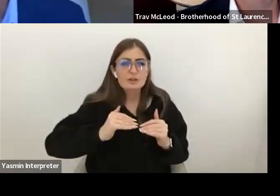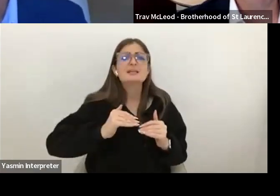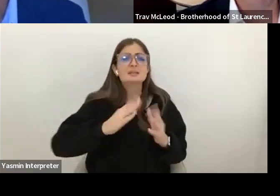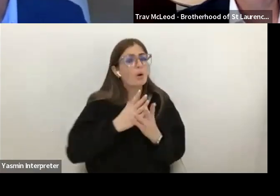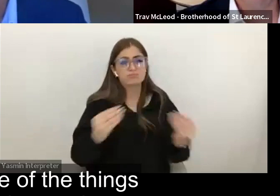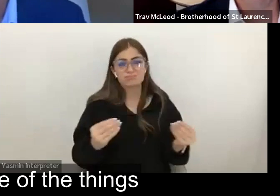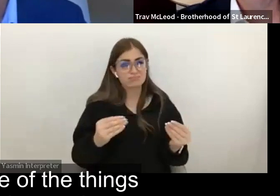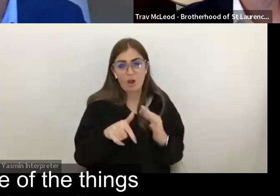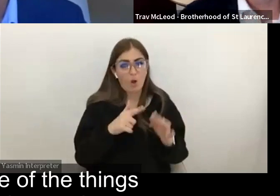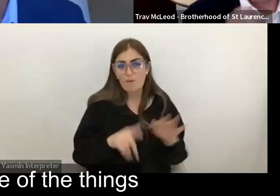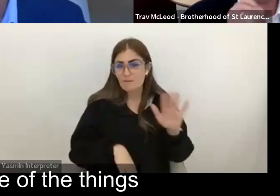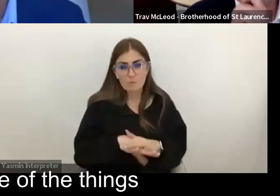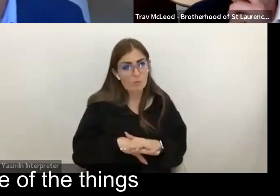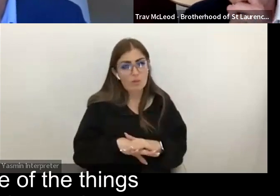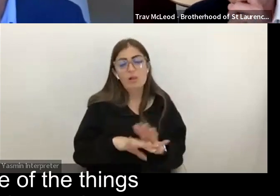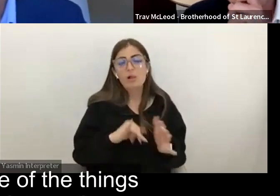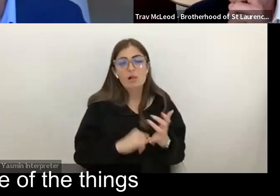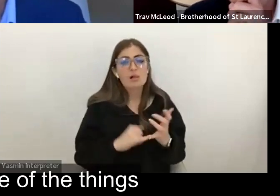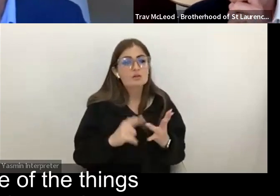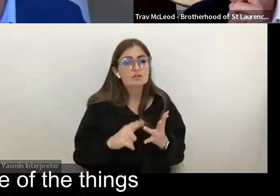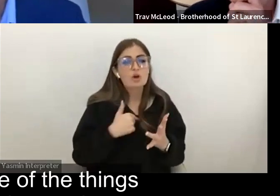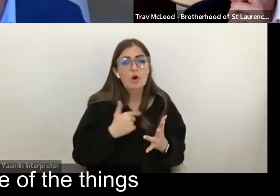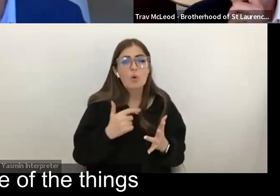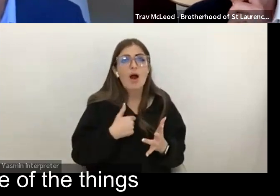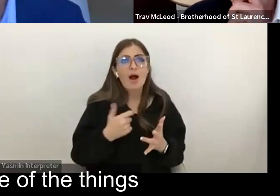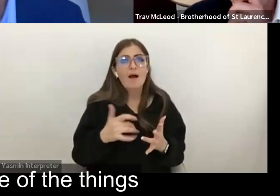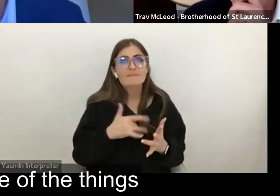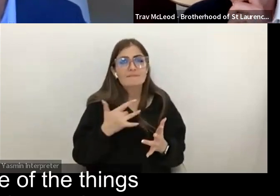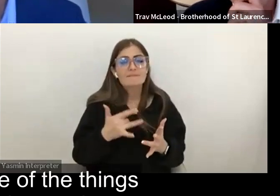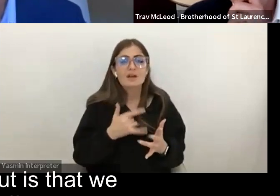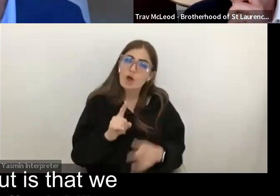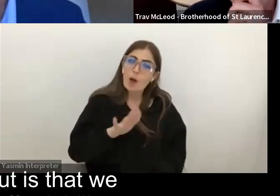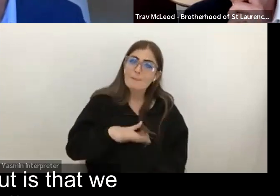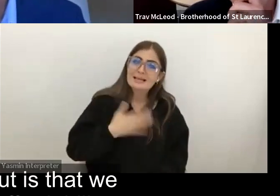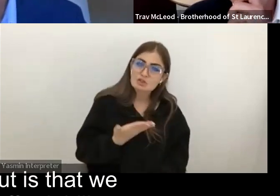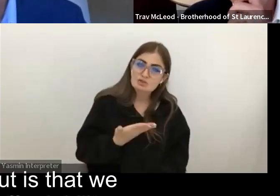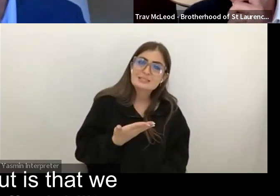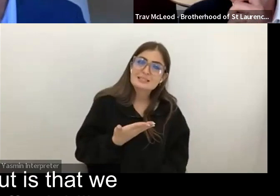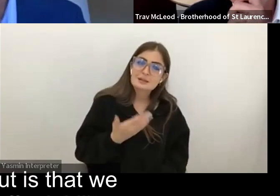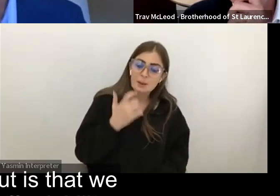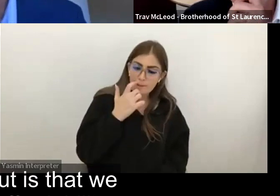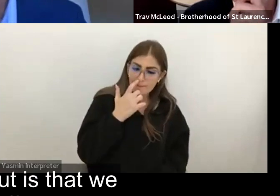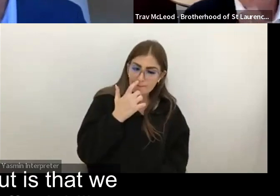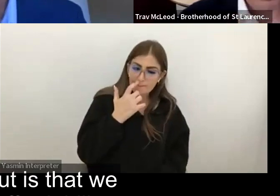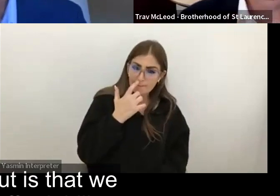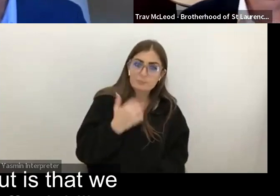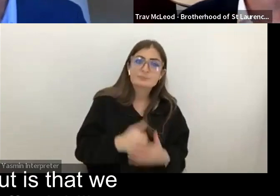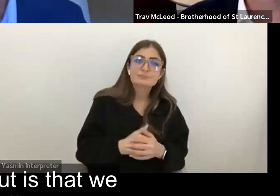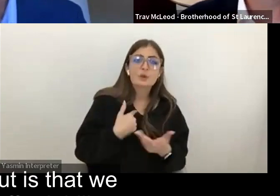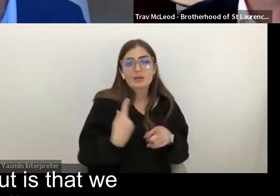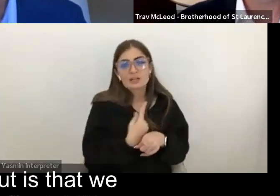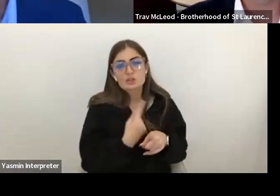it. So I guess one of the things that's really interesting to think about is that we talk